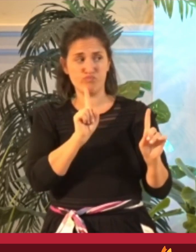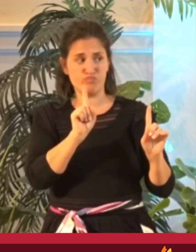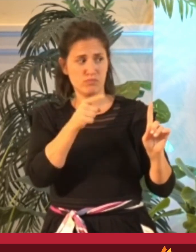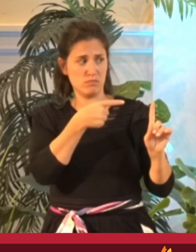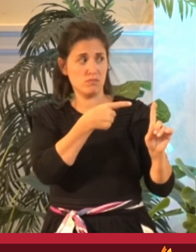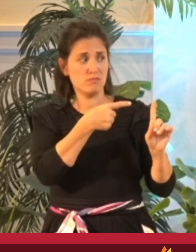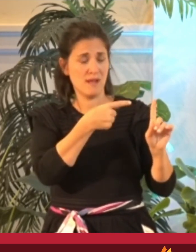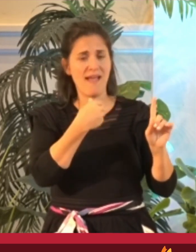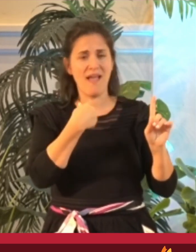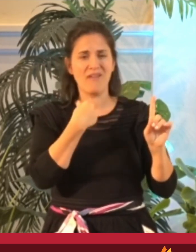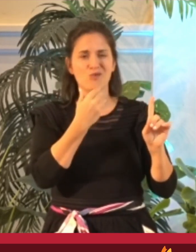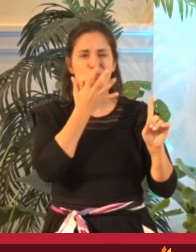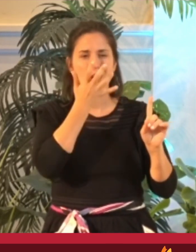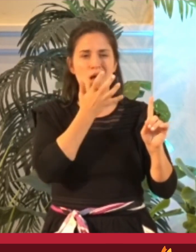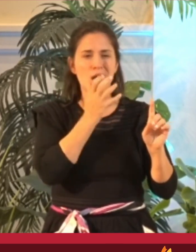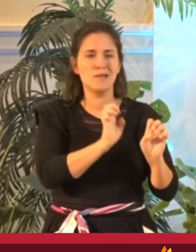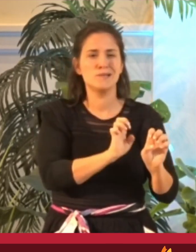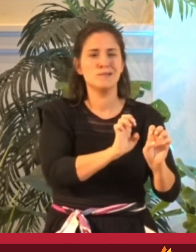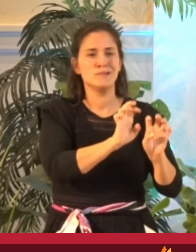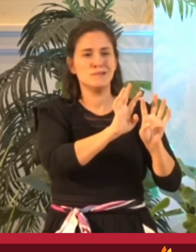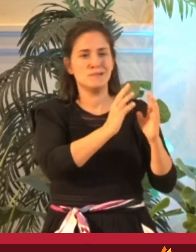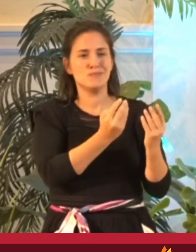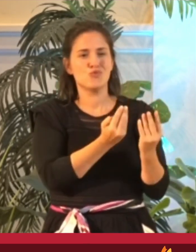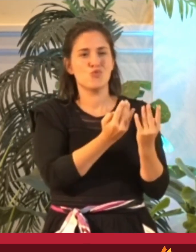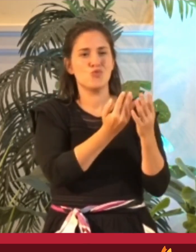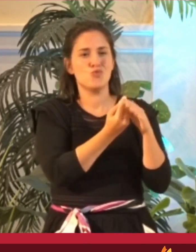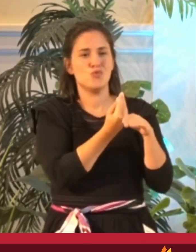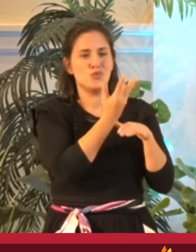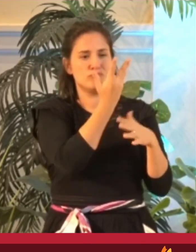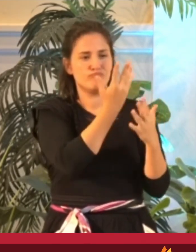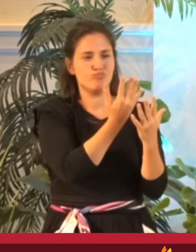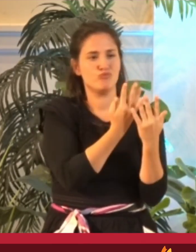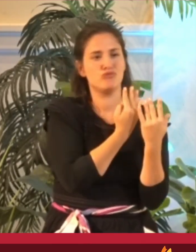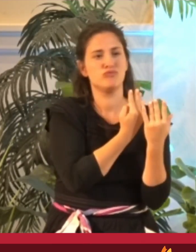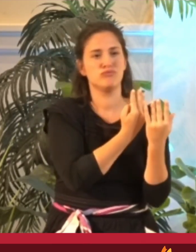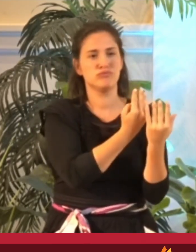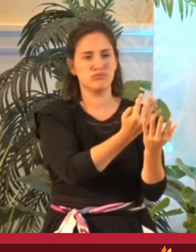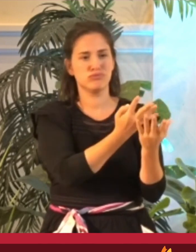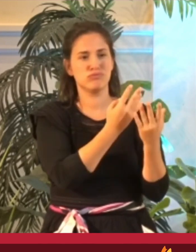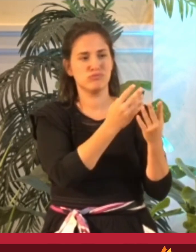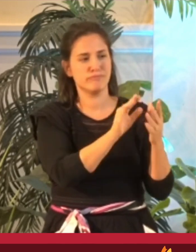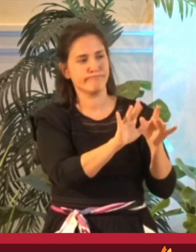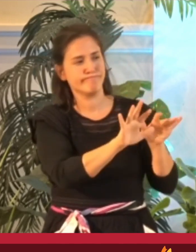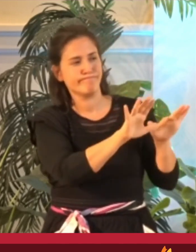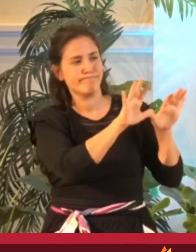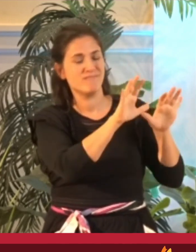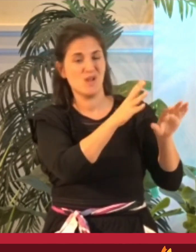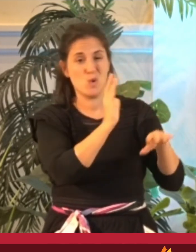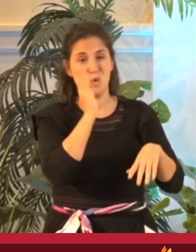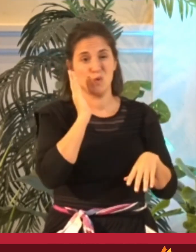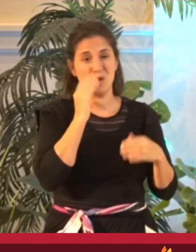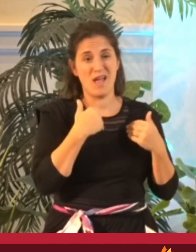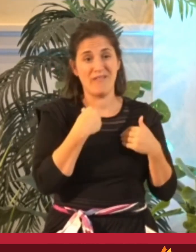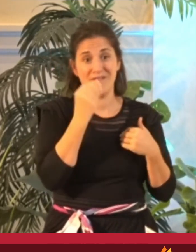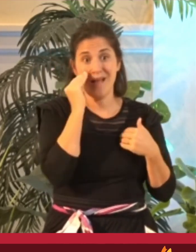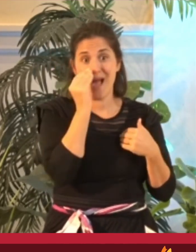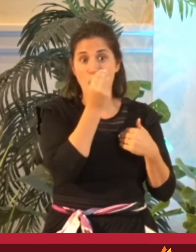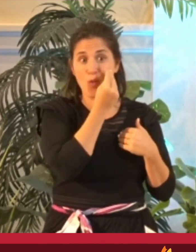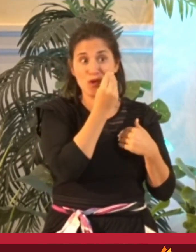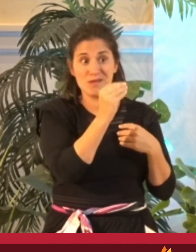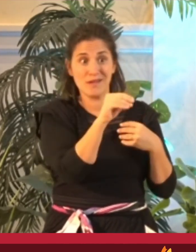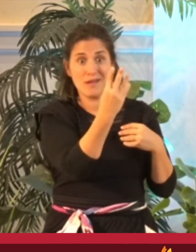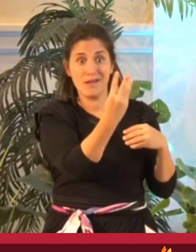wind. The flowers that used to be so bright are all dried up now, replaced